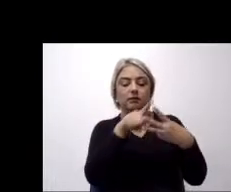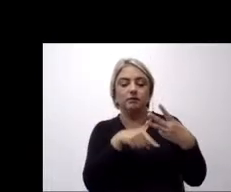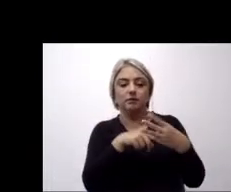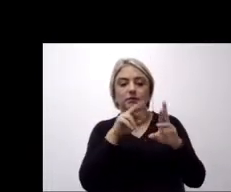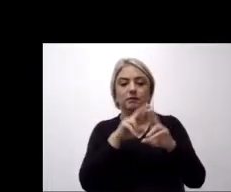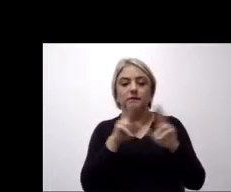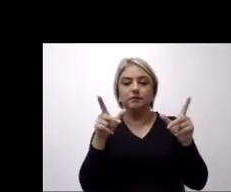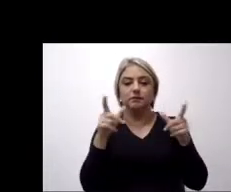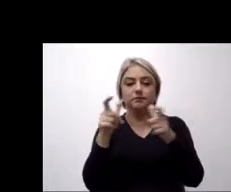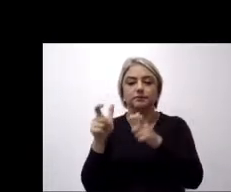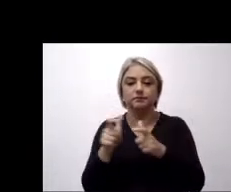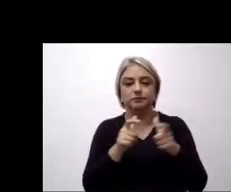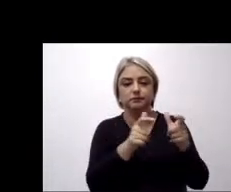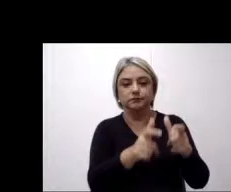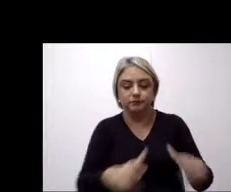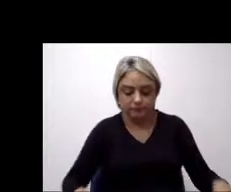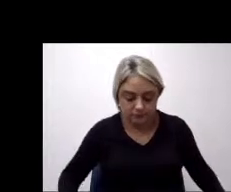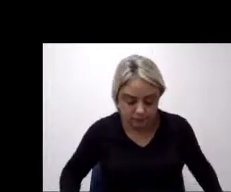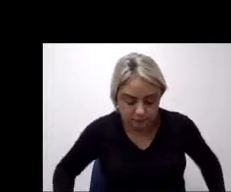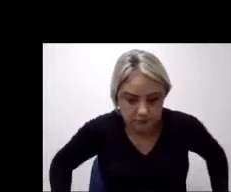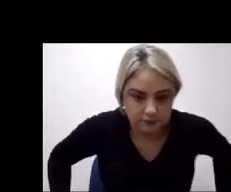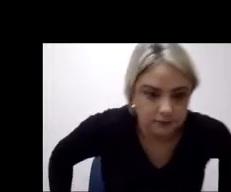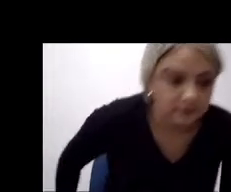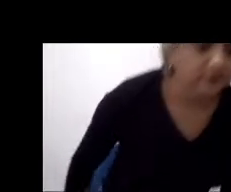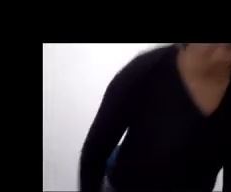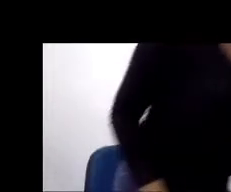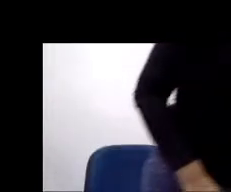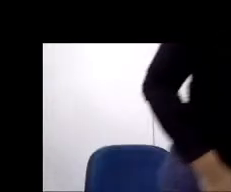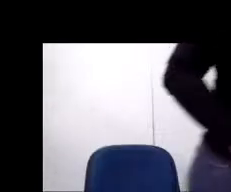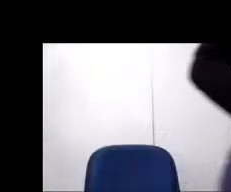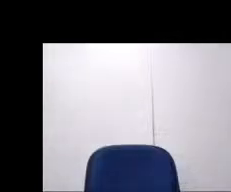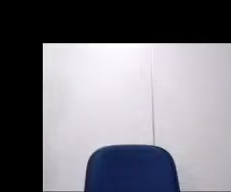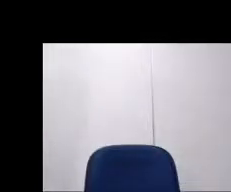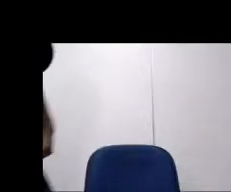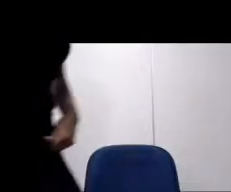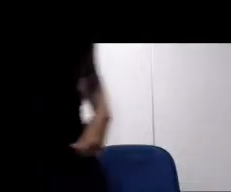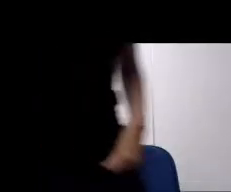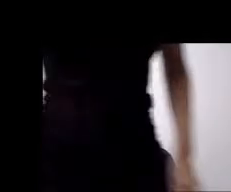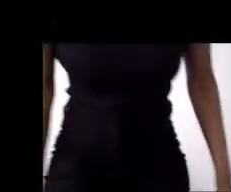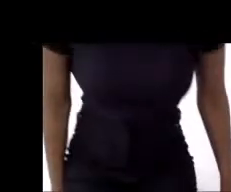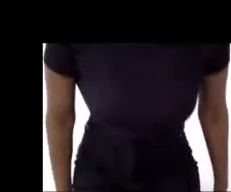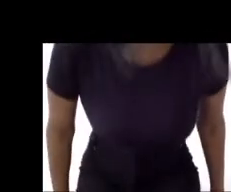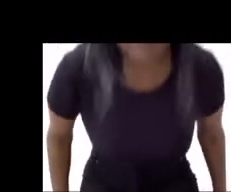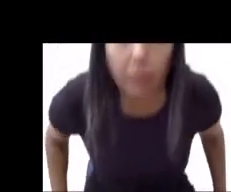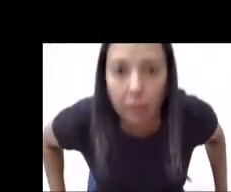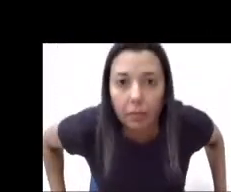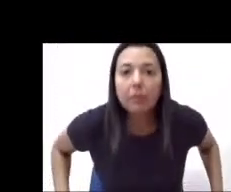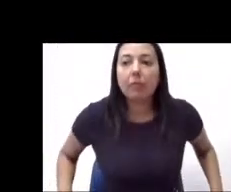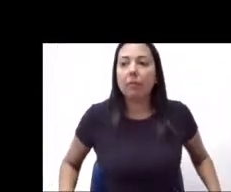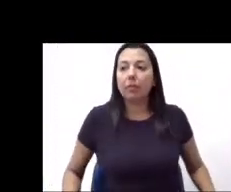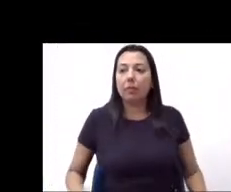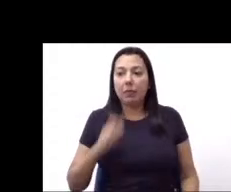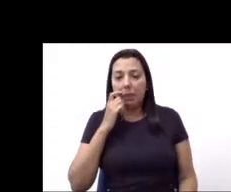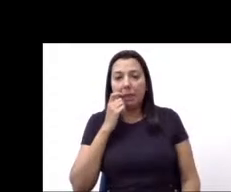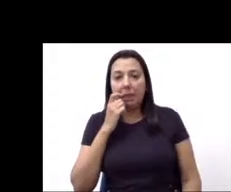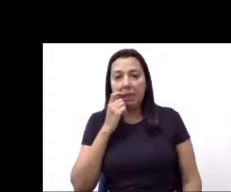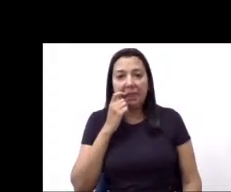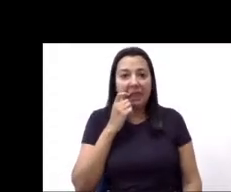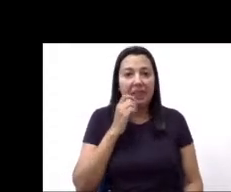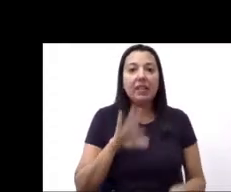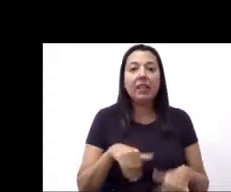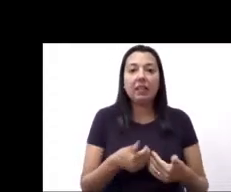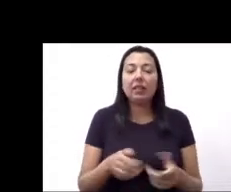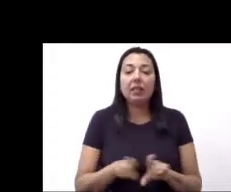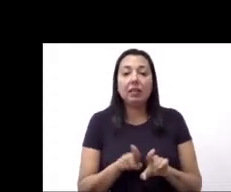and defined their solution to solve the same problem. Second, each solution have, with its owner,